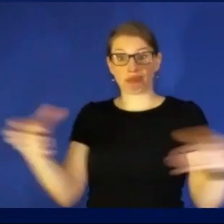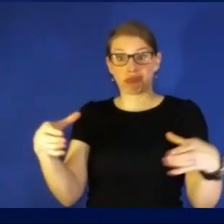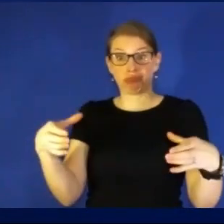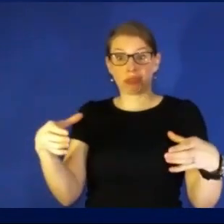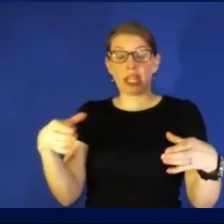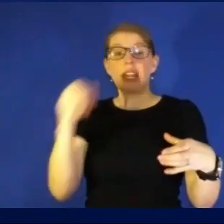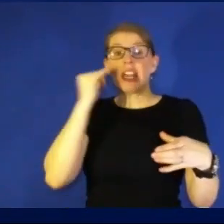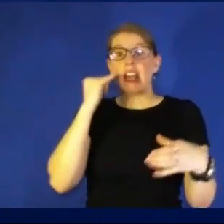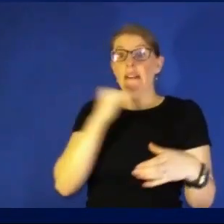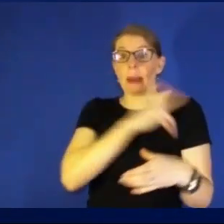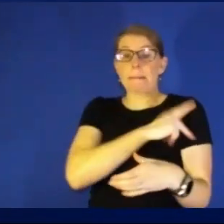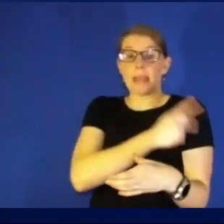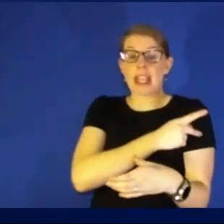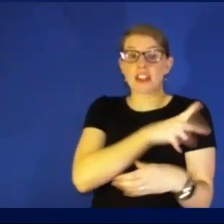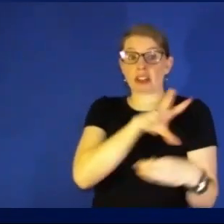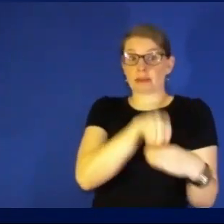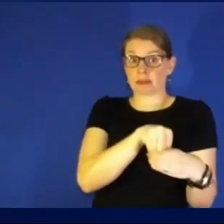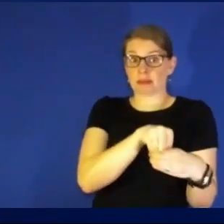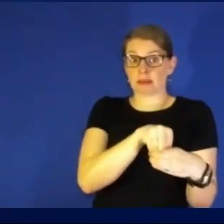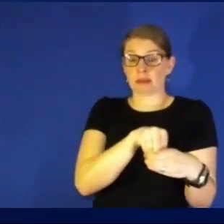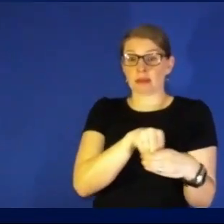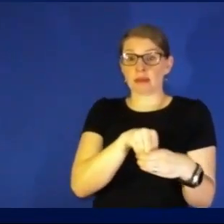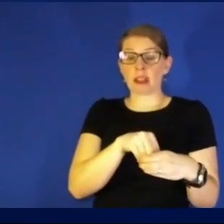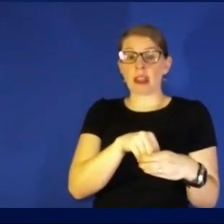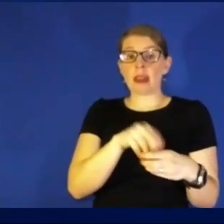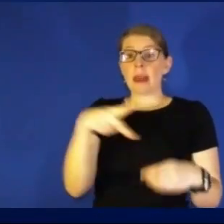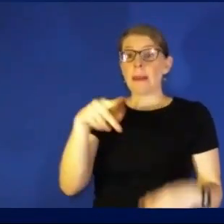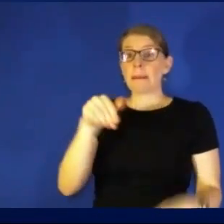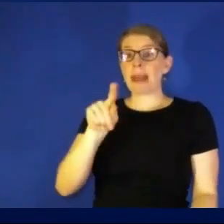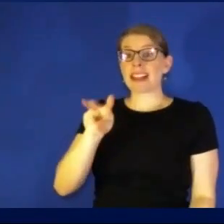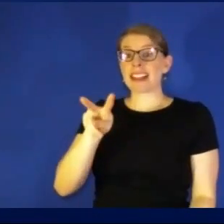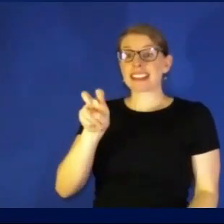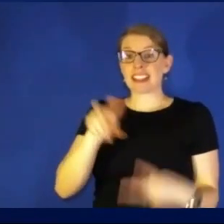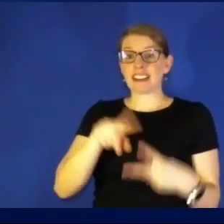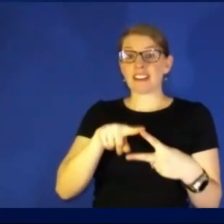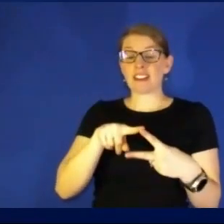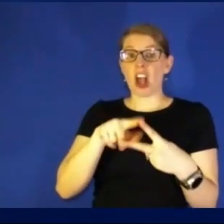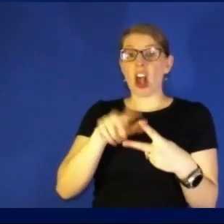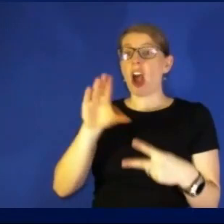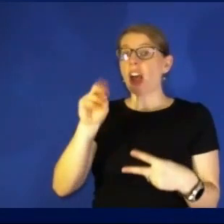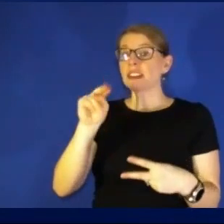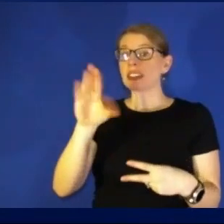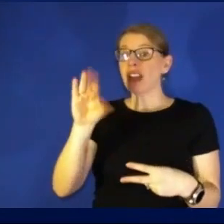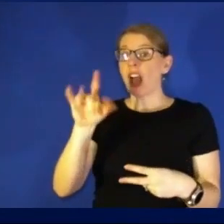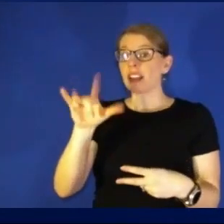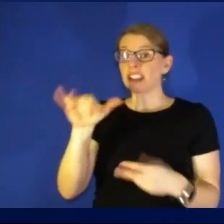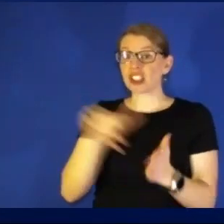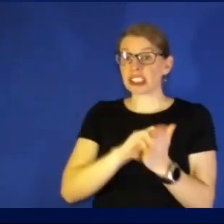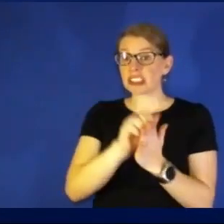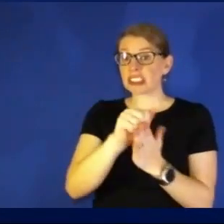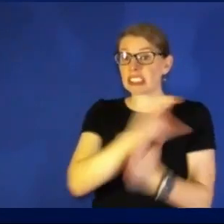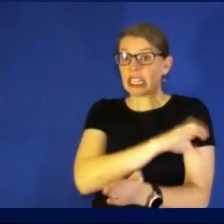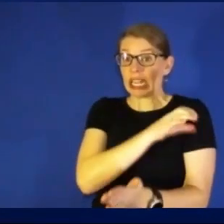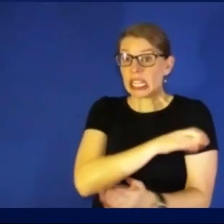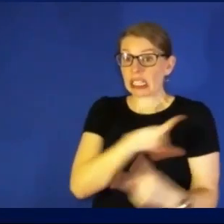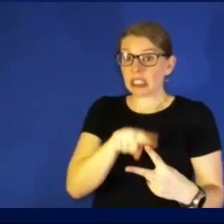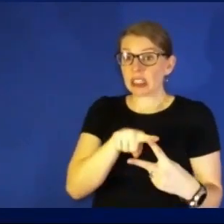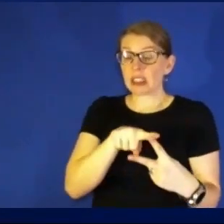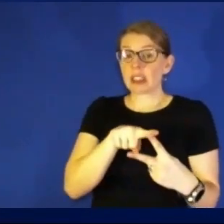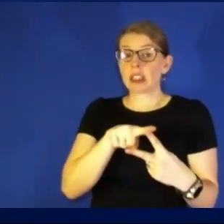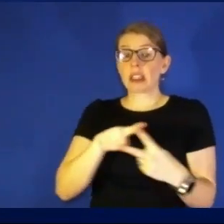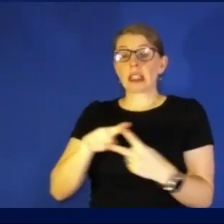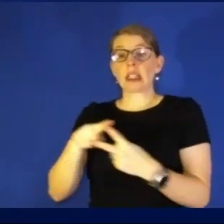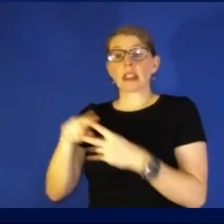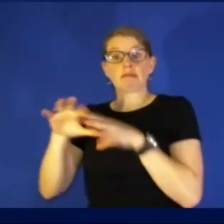in our palliative oncology clinic, our palliative care team in the cancer center is helping to assure